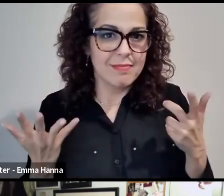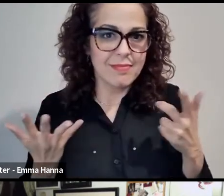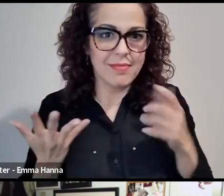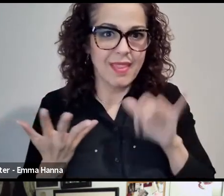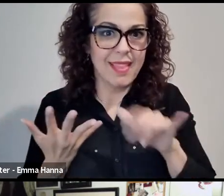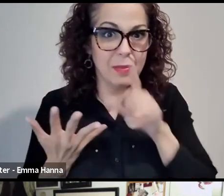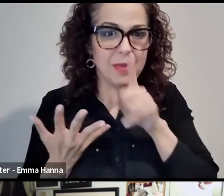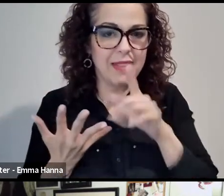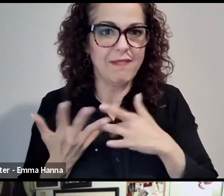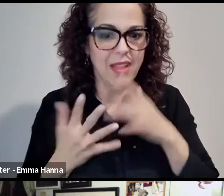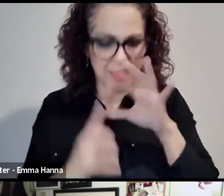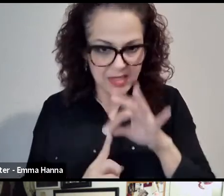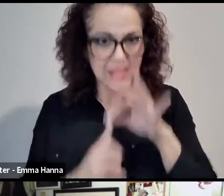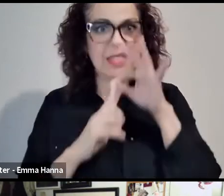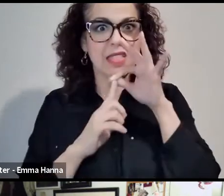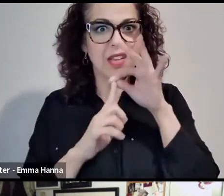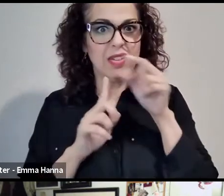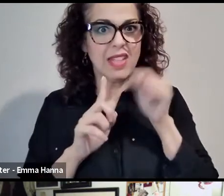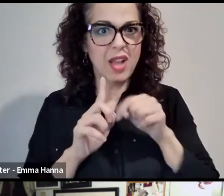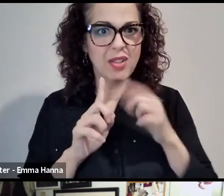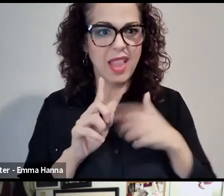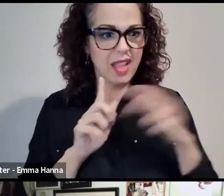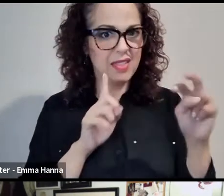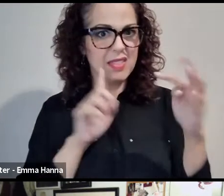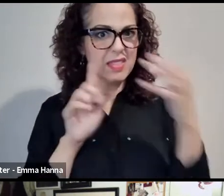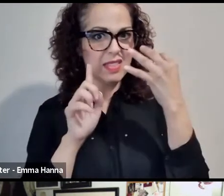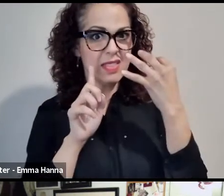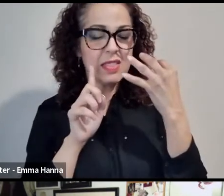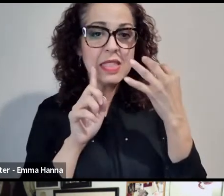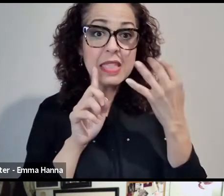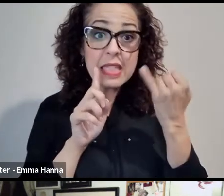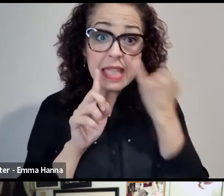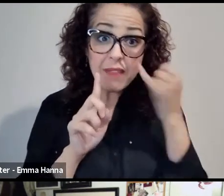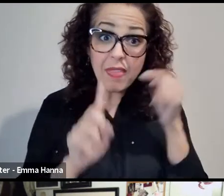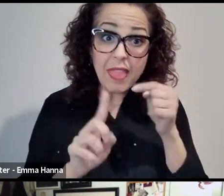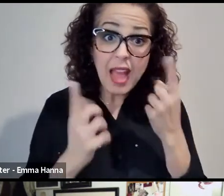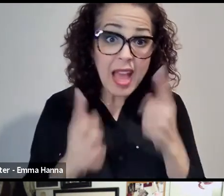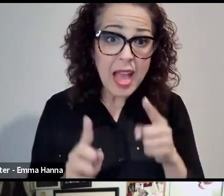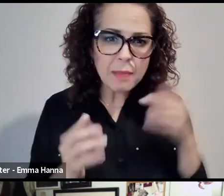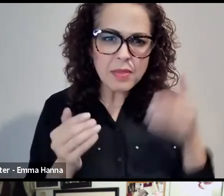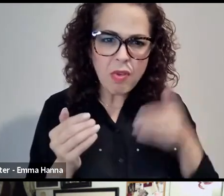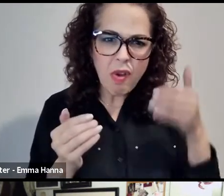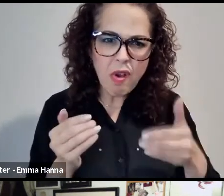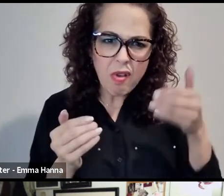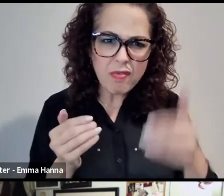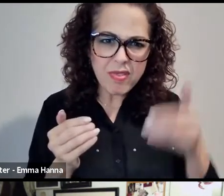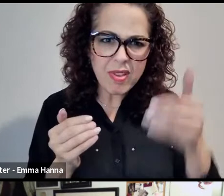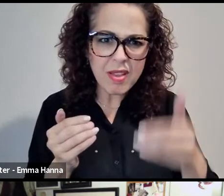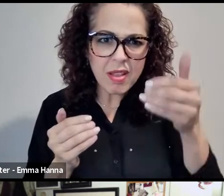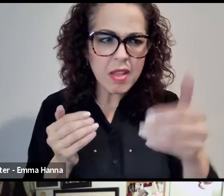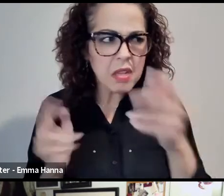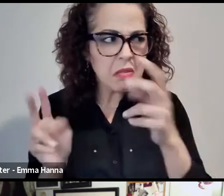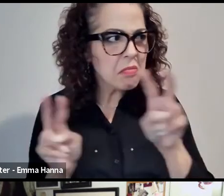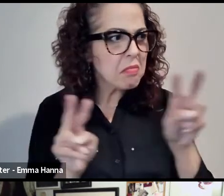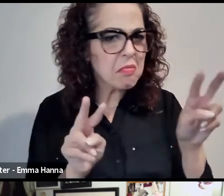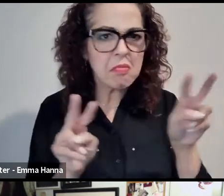out. If that happens to you a lot, you start to really become very aware